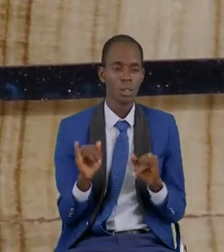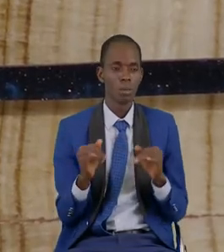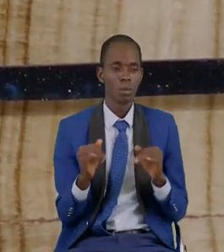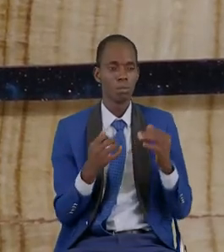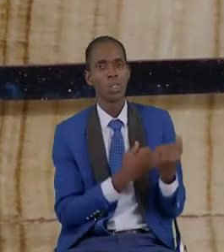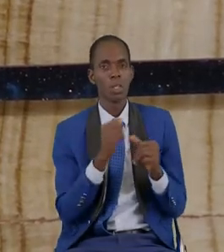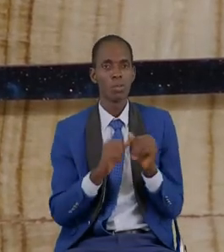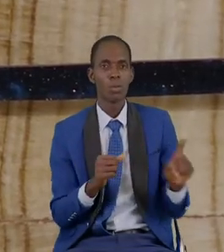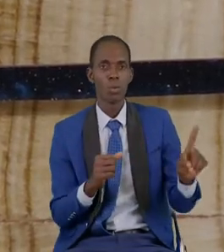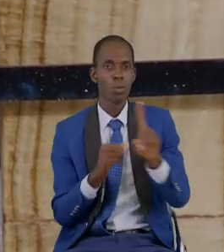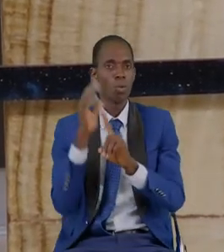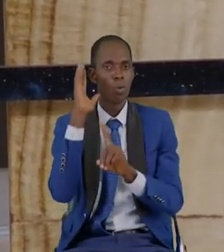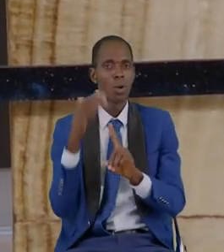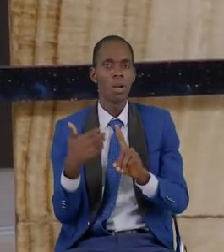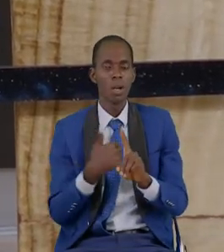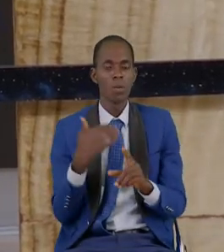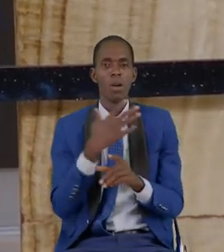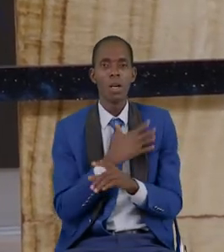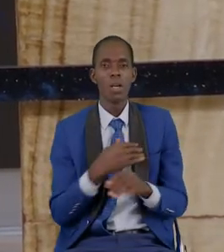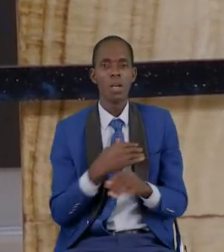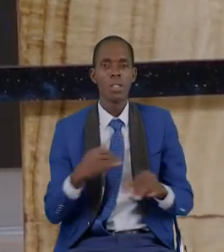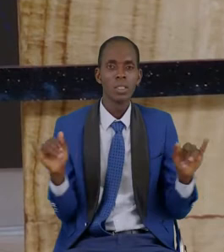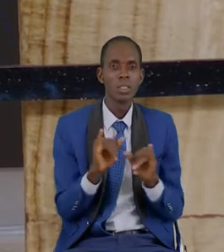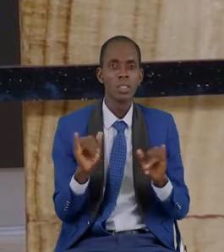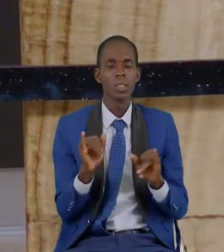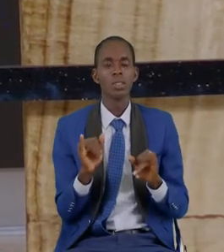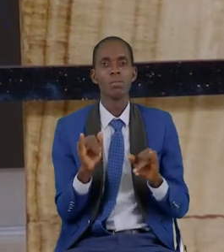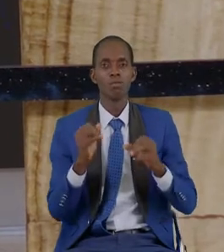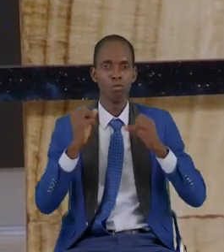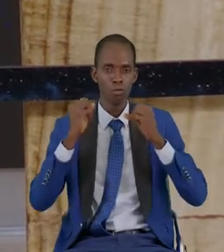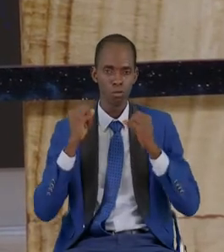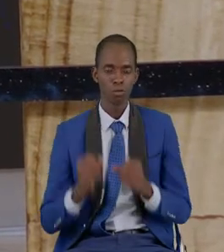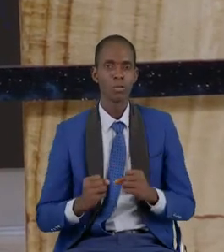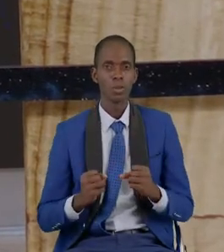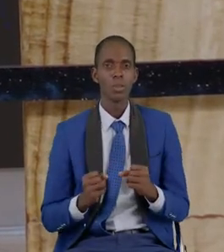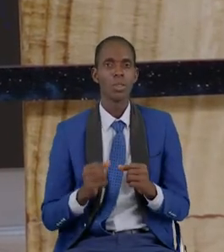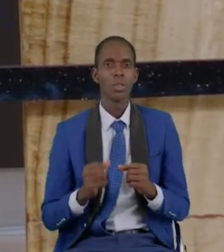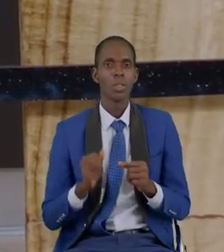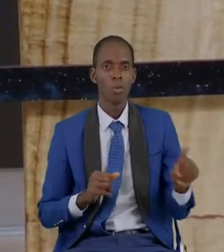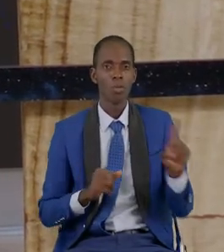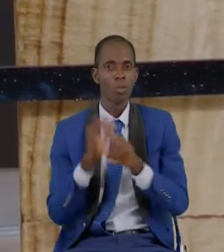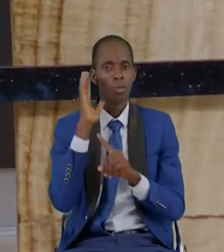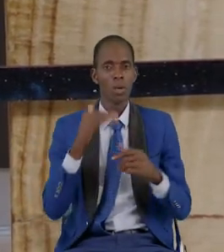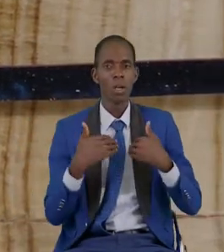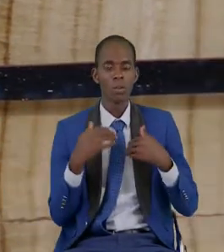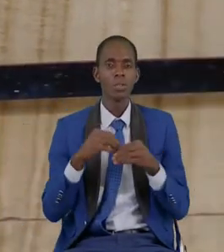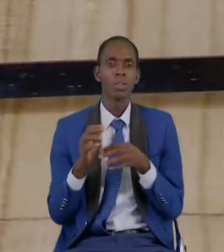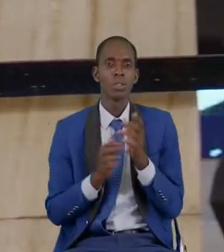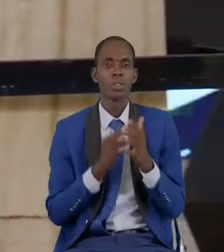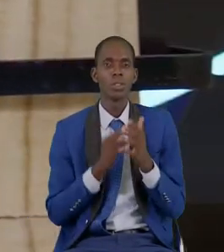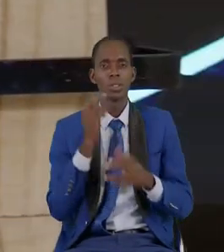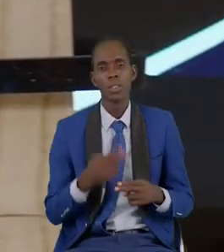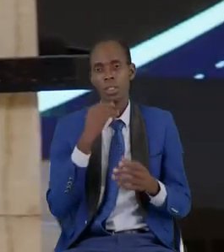will have, and the same steadfastness every one of us will have in Jesus' name. He said,